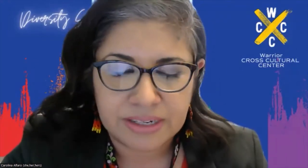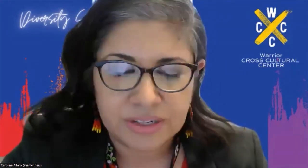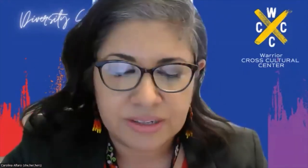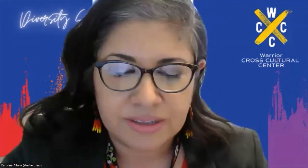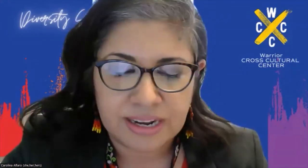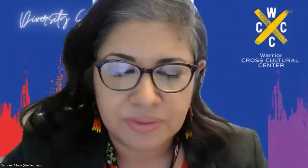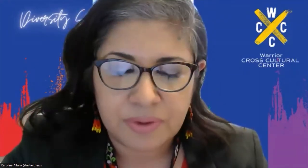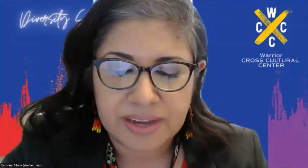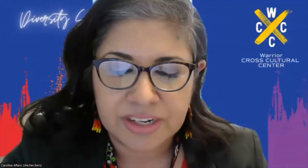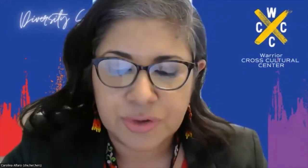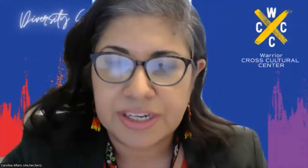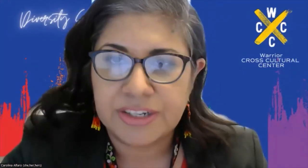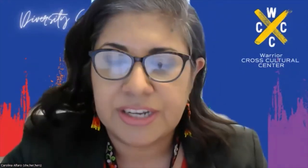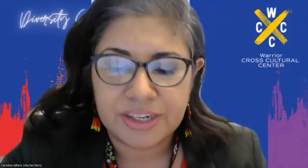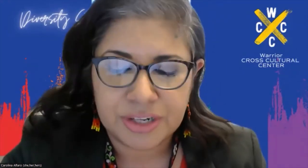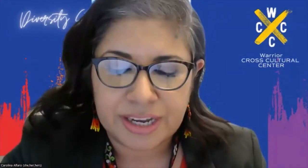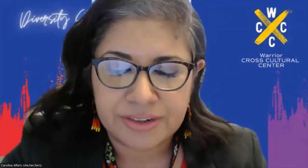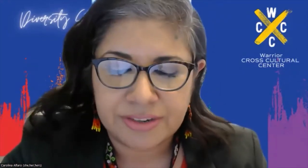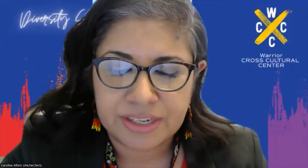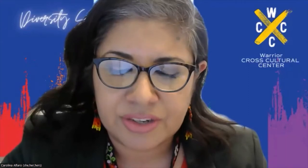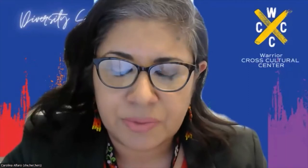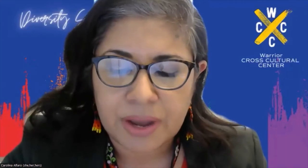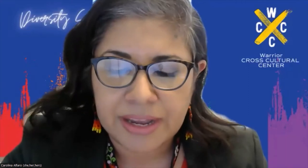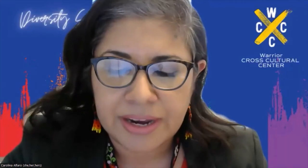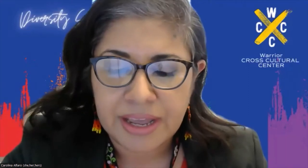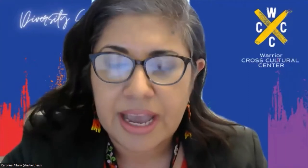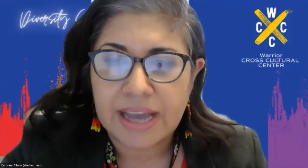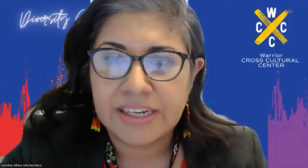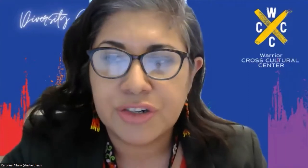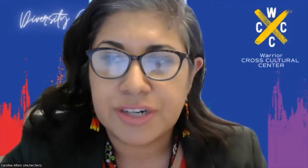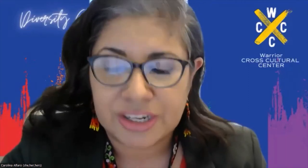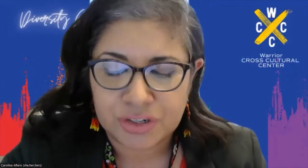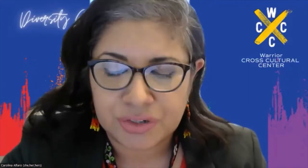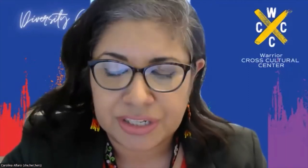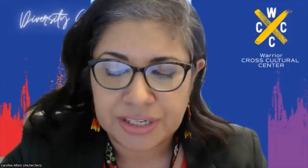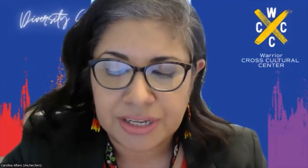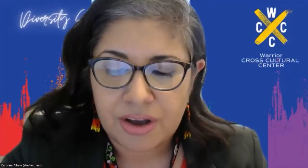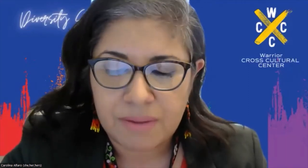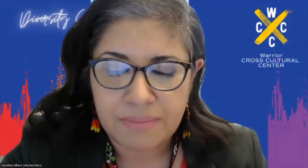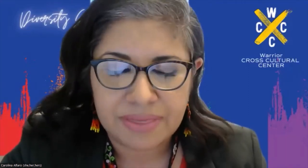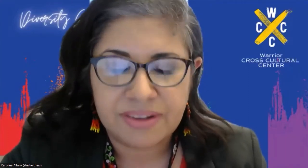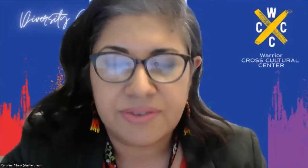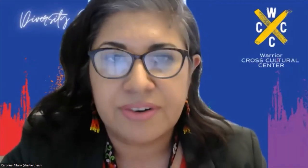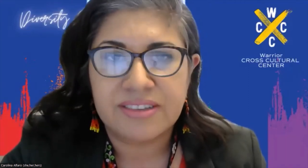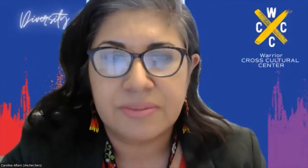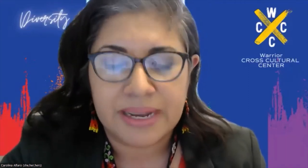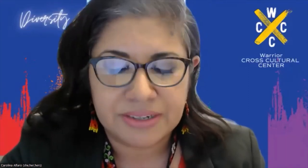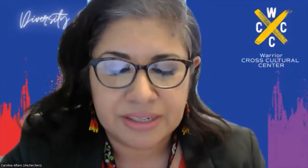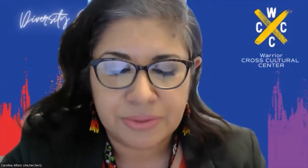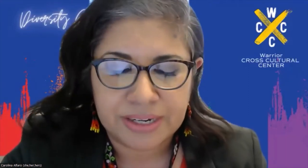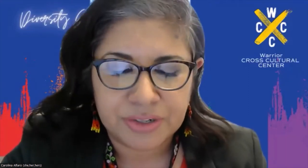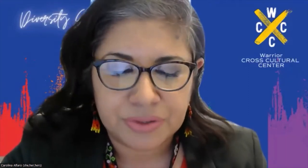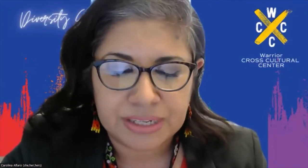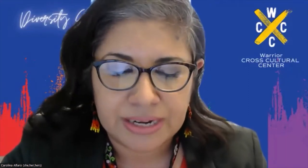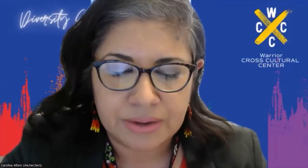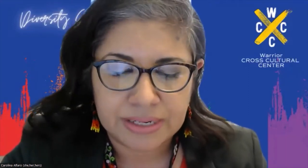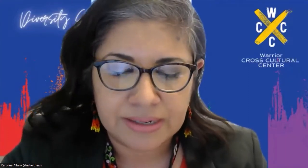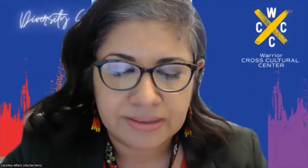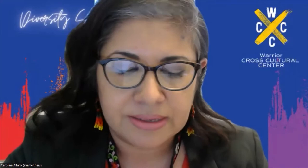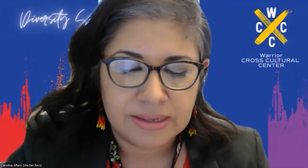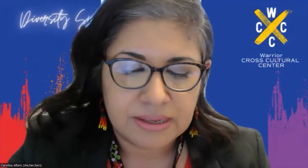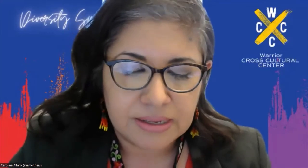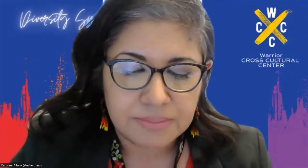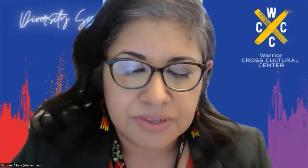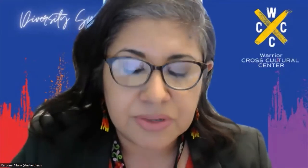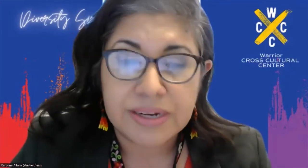race relations and has provided training to educators nationwide and internationally on methods for dismantling racial